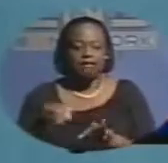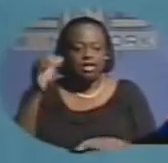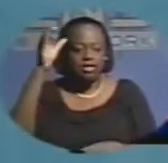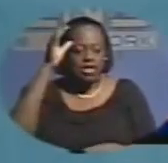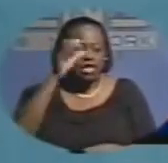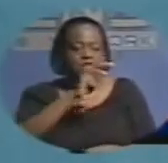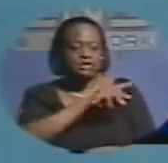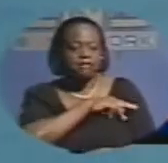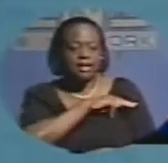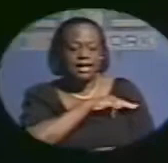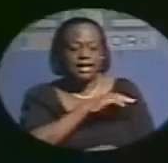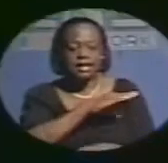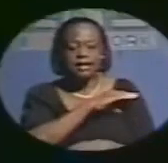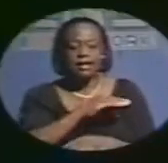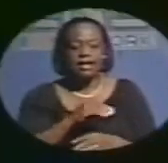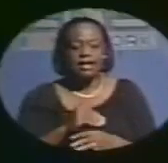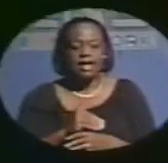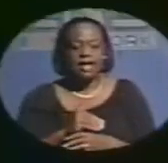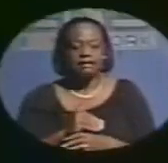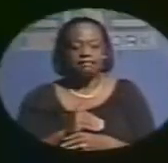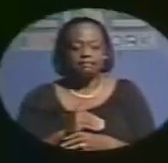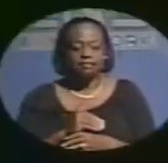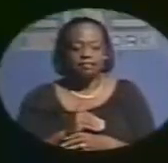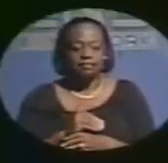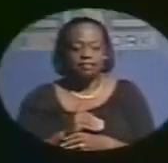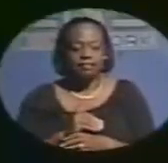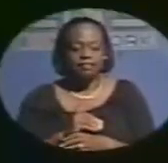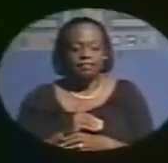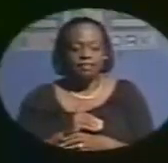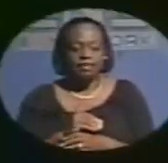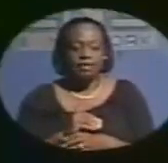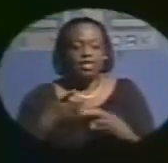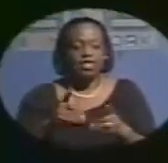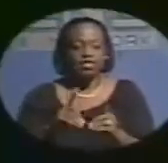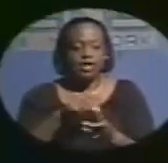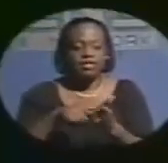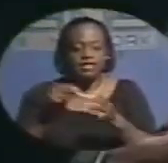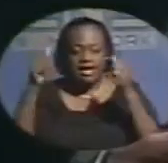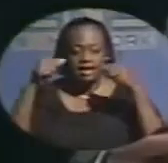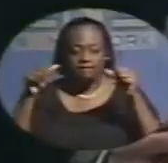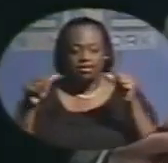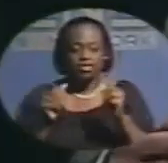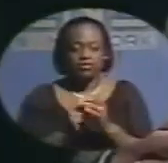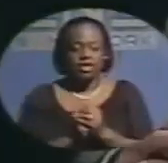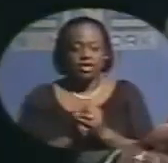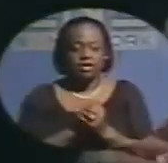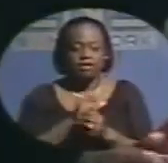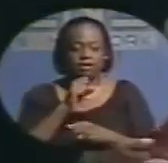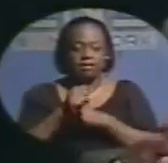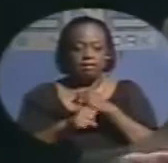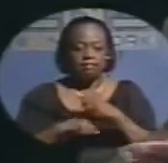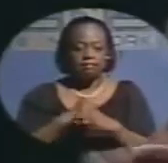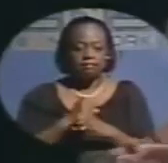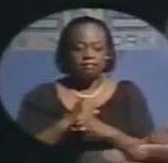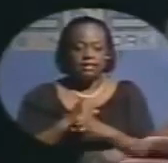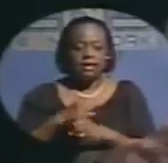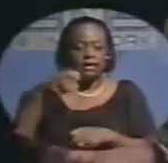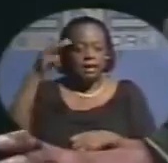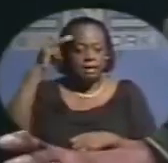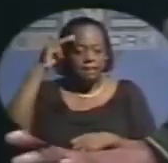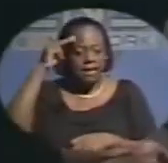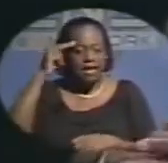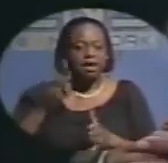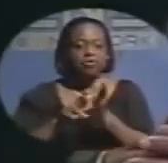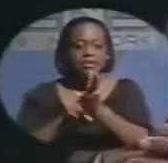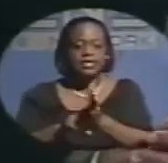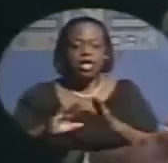constituency and former Minister of Youth, Sports and Culture, Charles William Maynard, during this anniversary. Mr. Ingraham says that Maynard represented the youthful